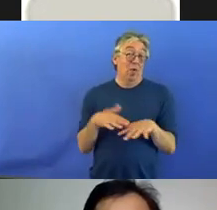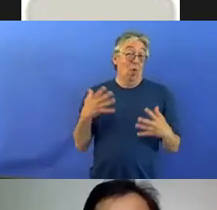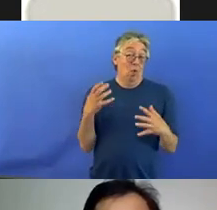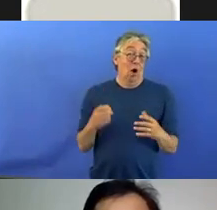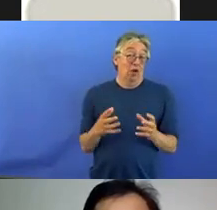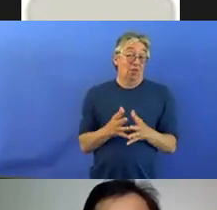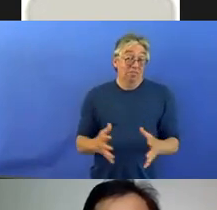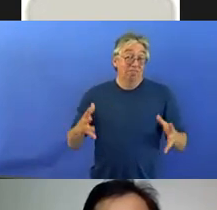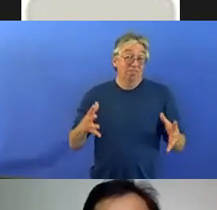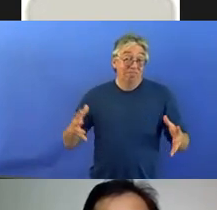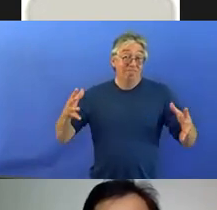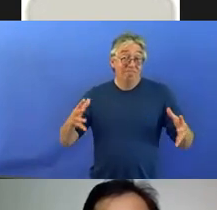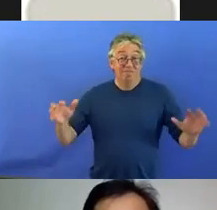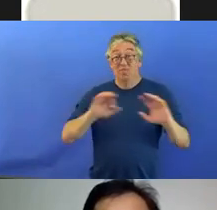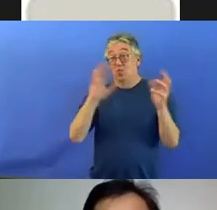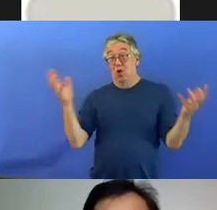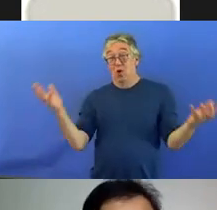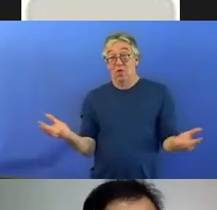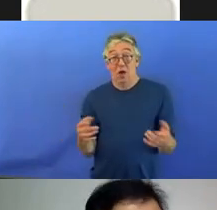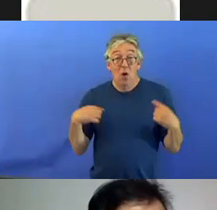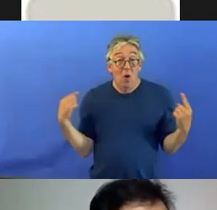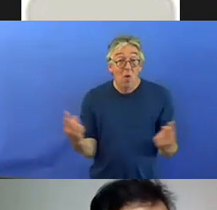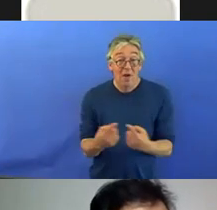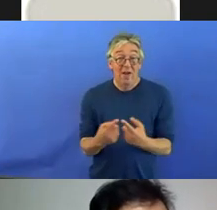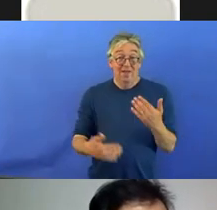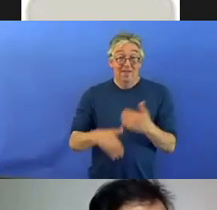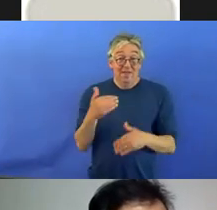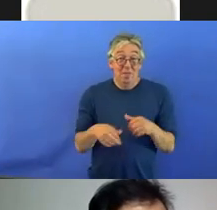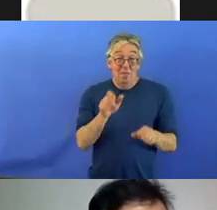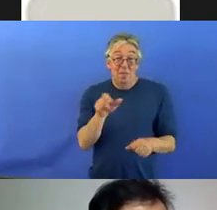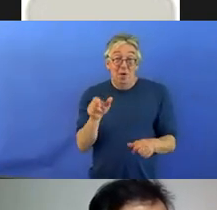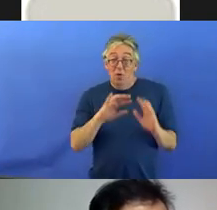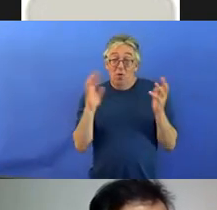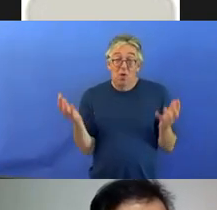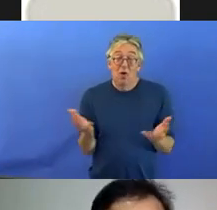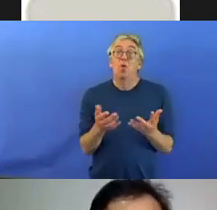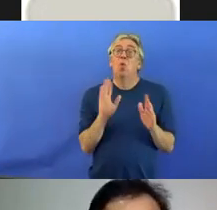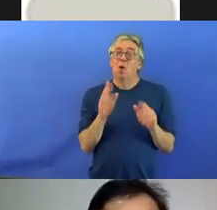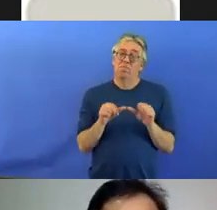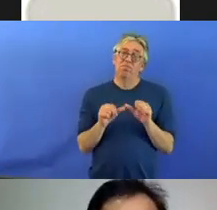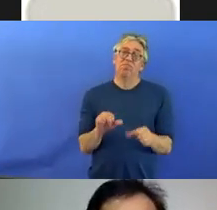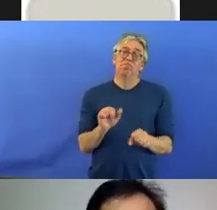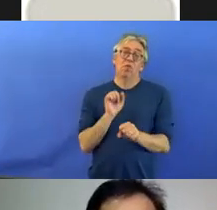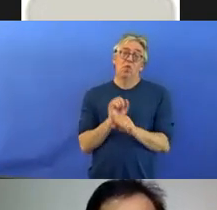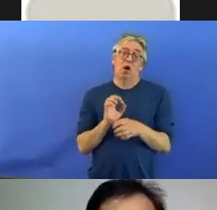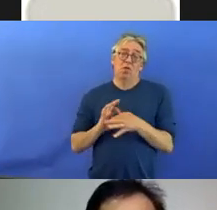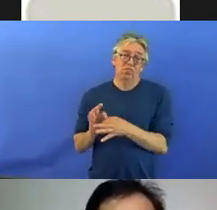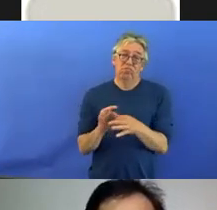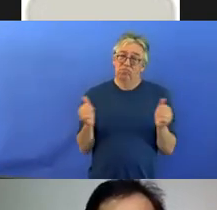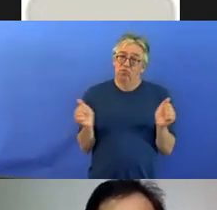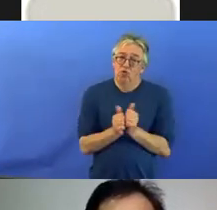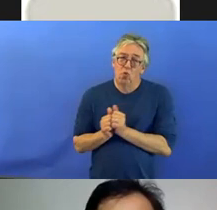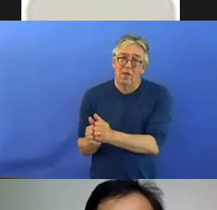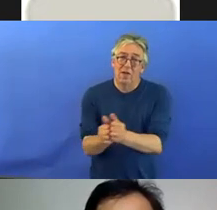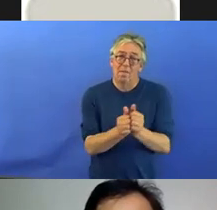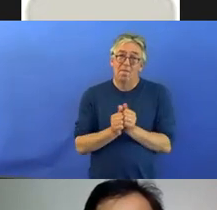we, disabled people around the world, more than ever, will continue to work together to face the challenges presented and